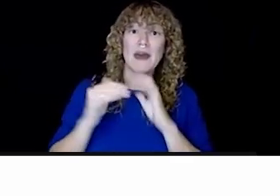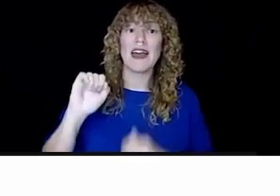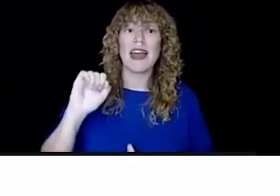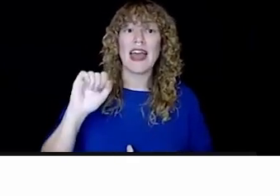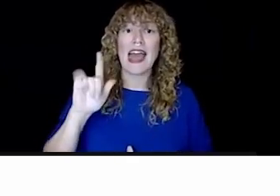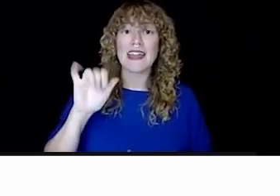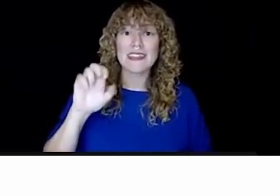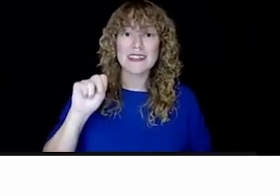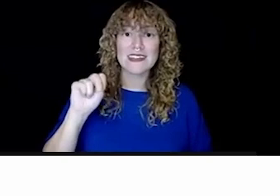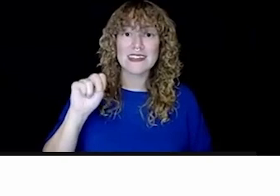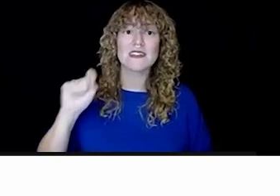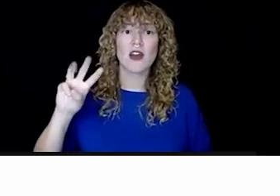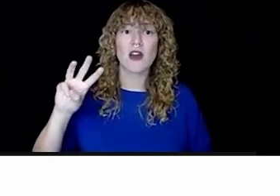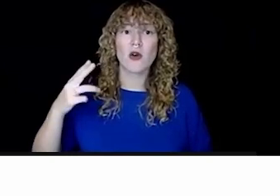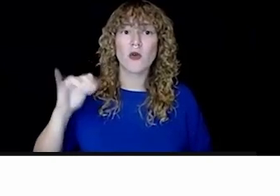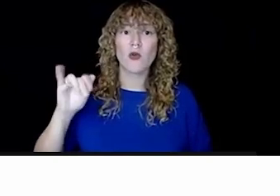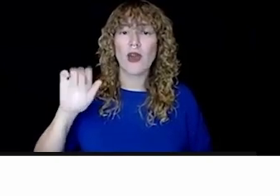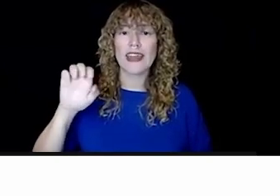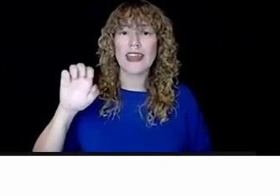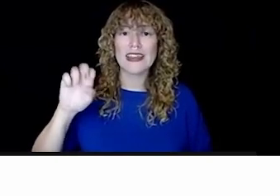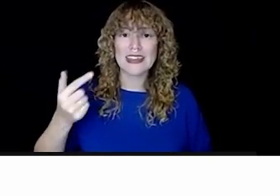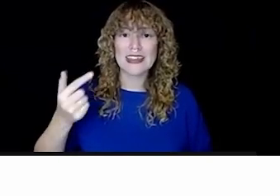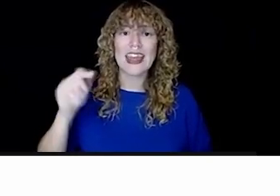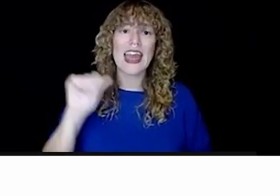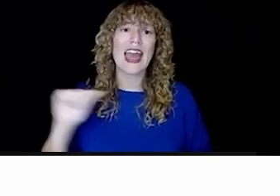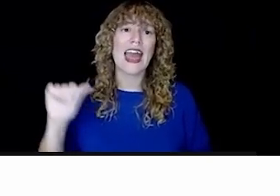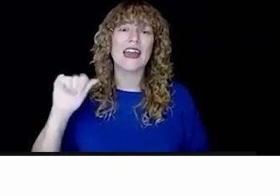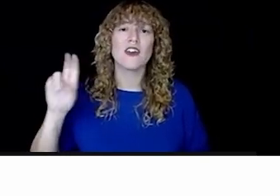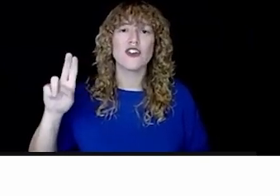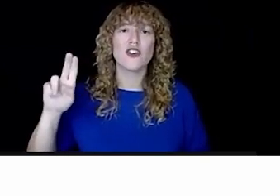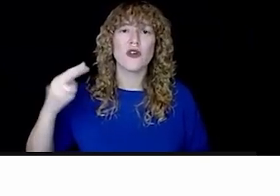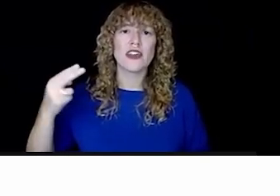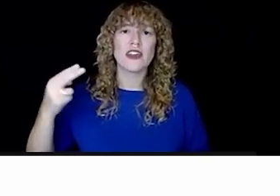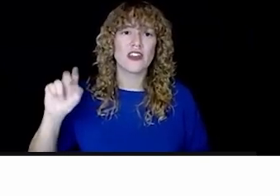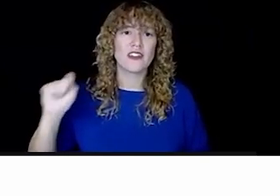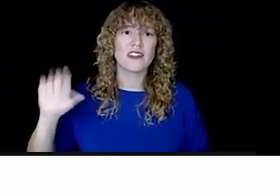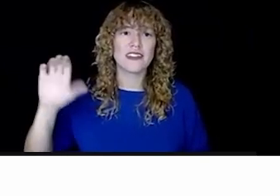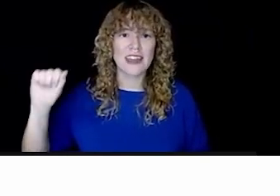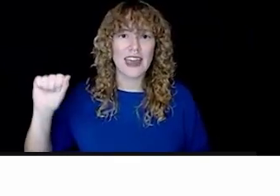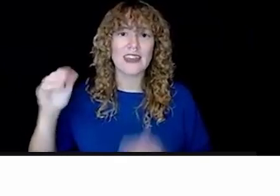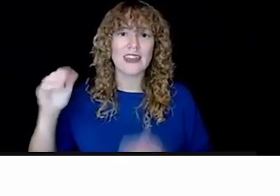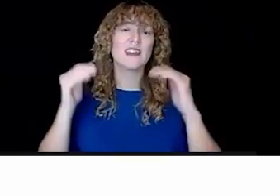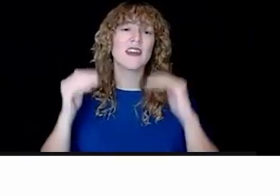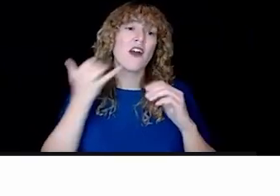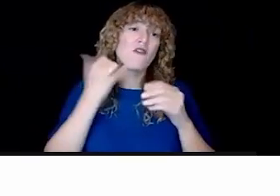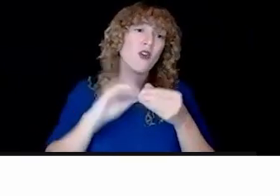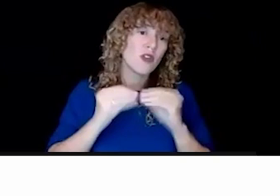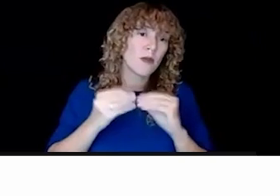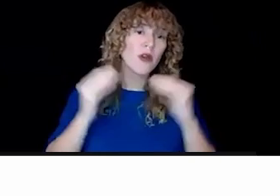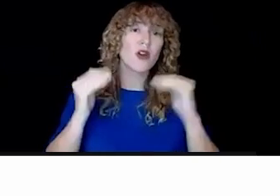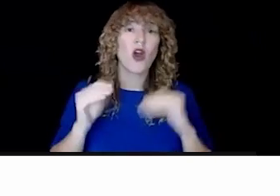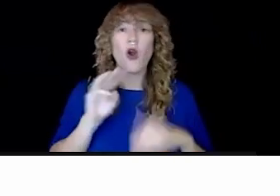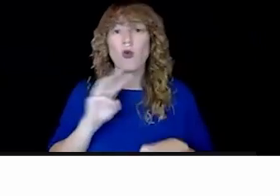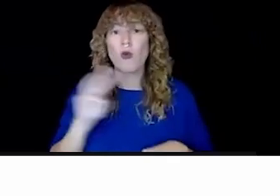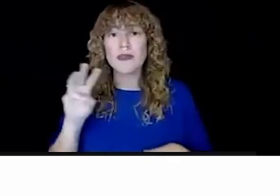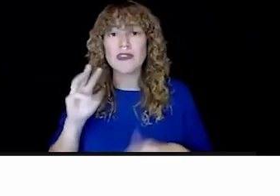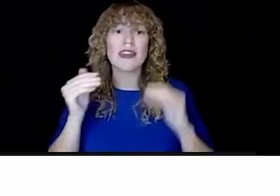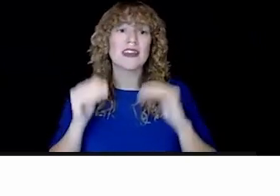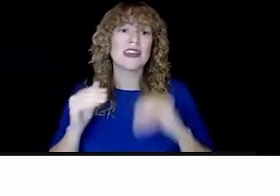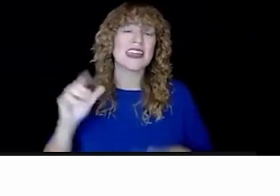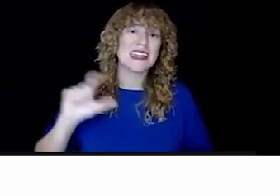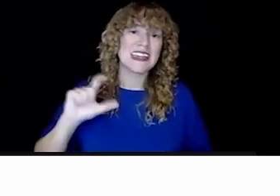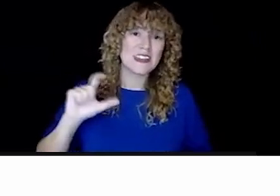allison.whiting@uhn.ca. We also have our phone number, website, Instagram account, and Facebook. And this